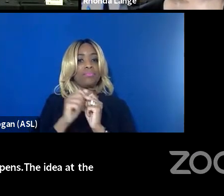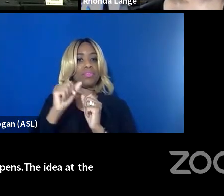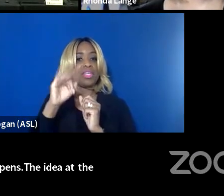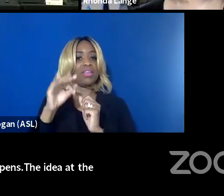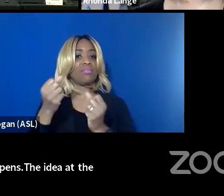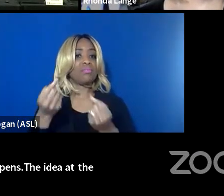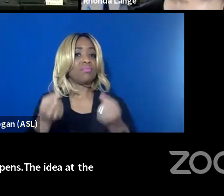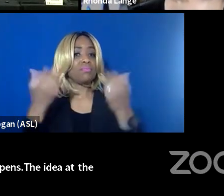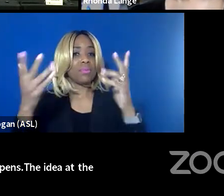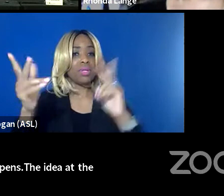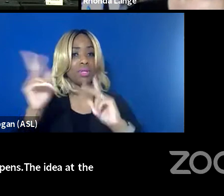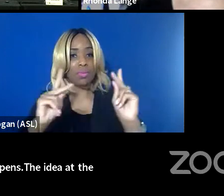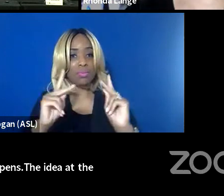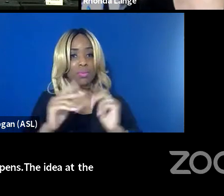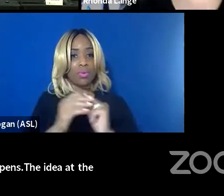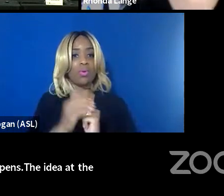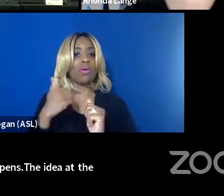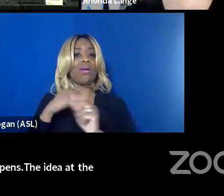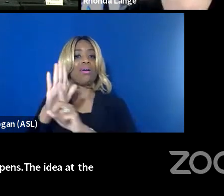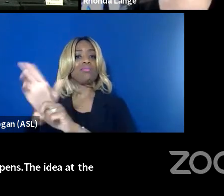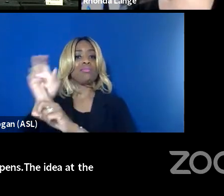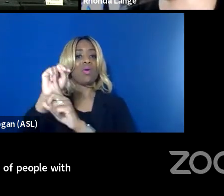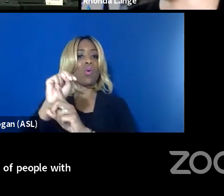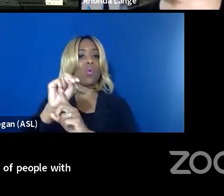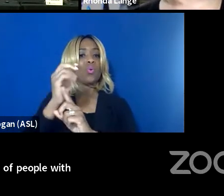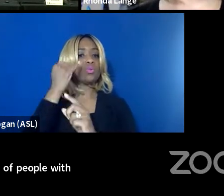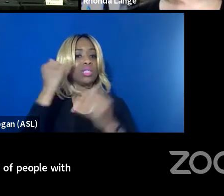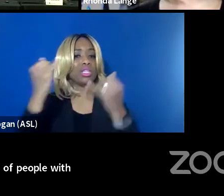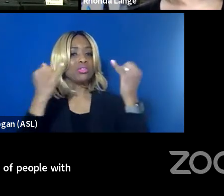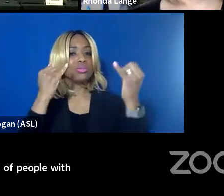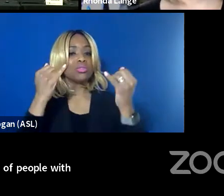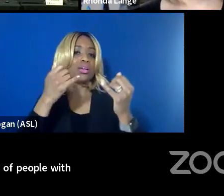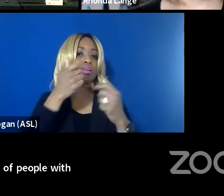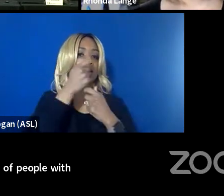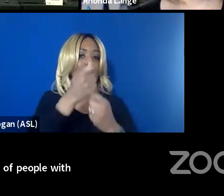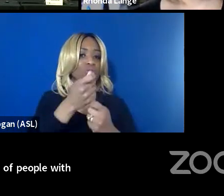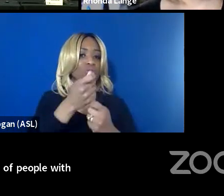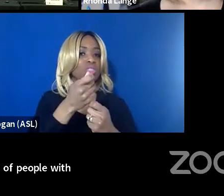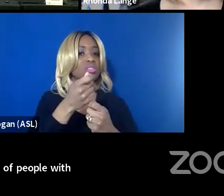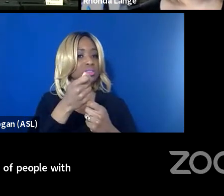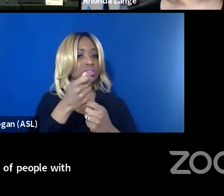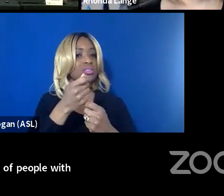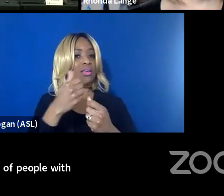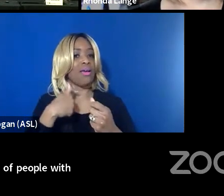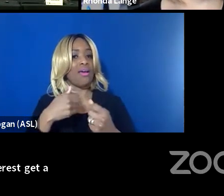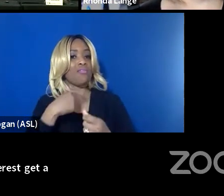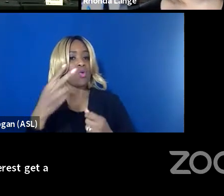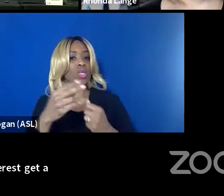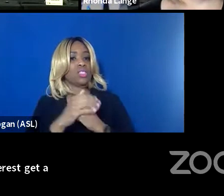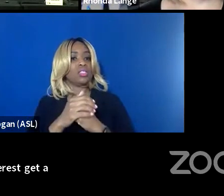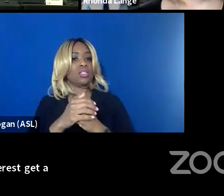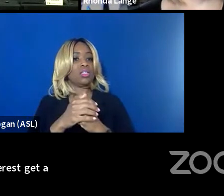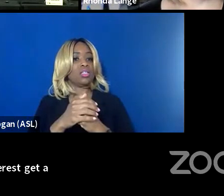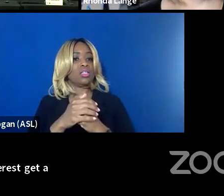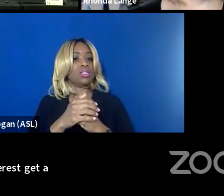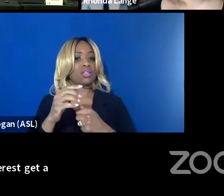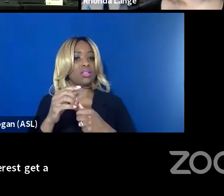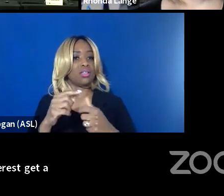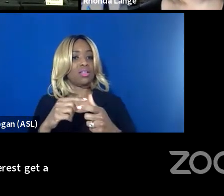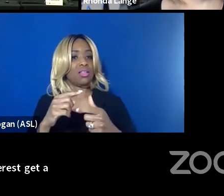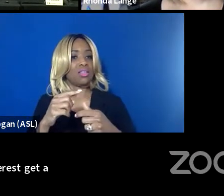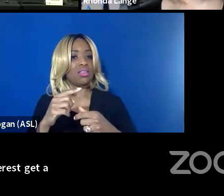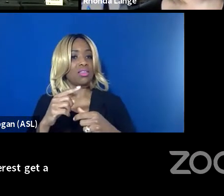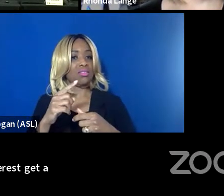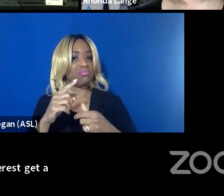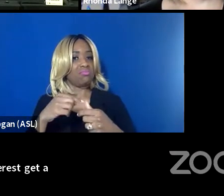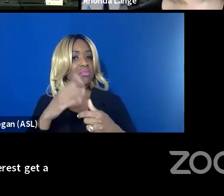people with all have their own interest get a voice, then the magic will work in the mix. And out of that will